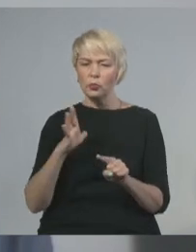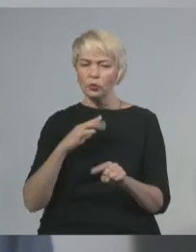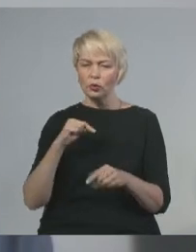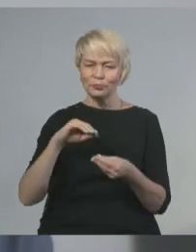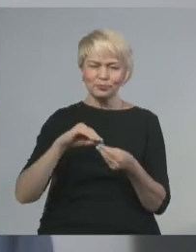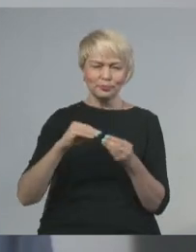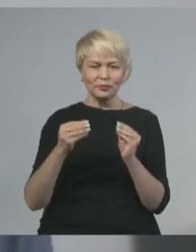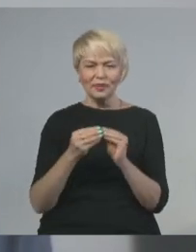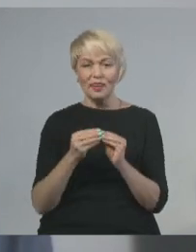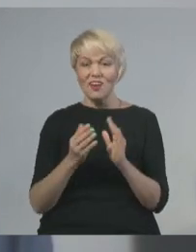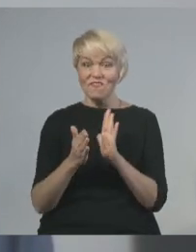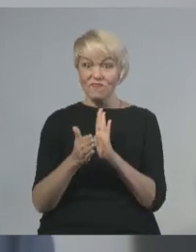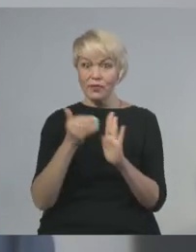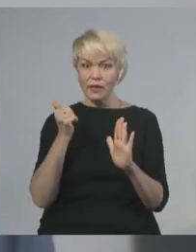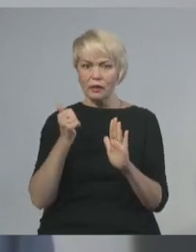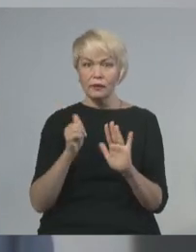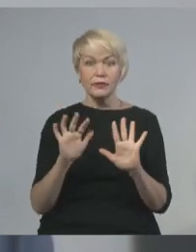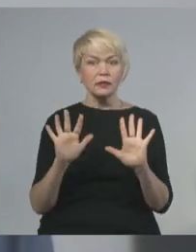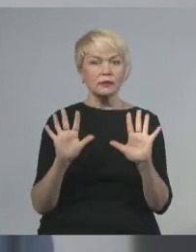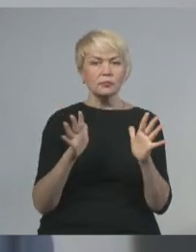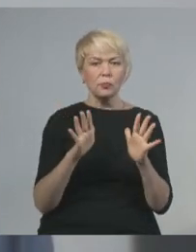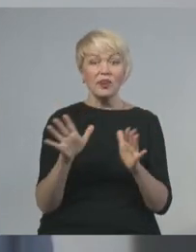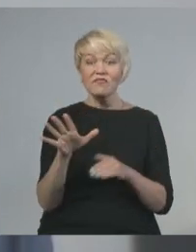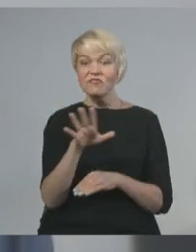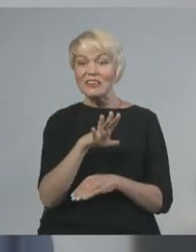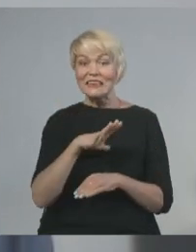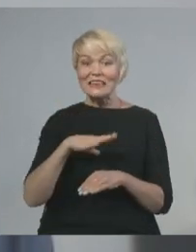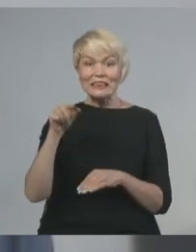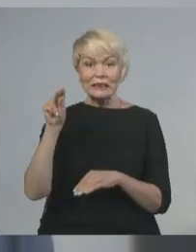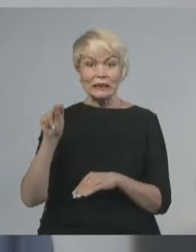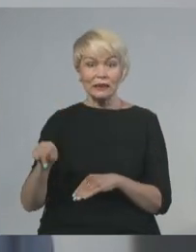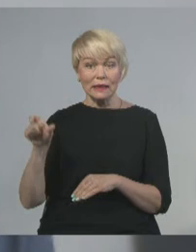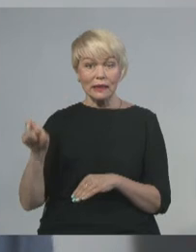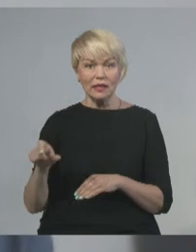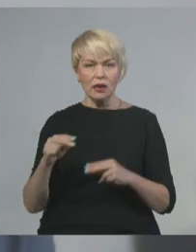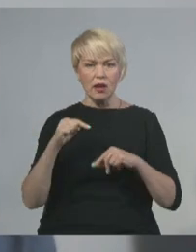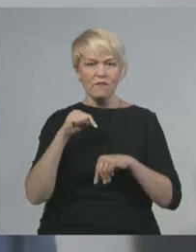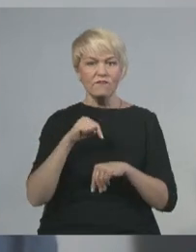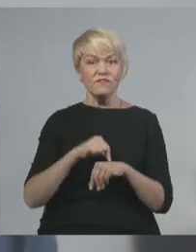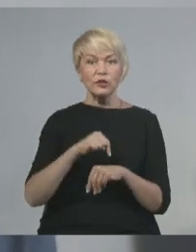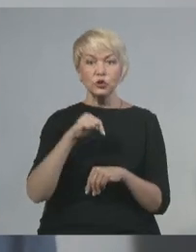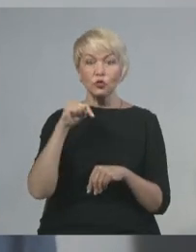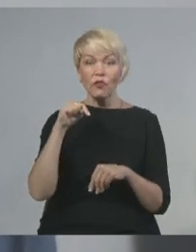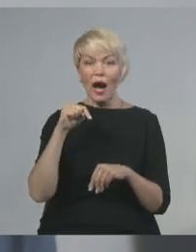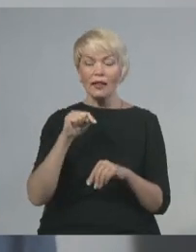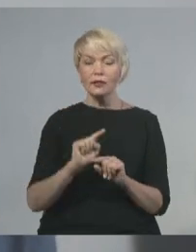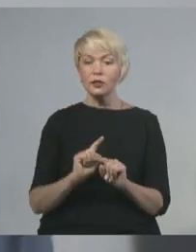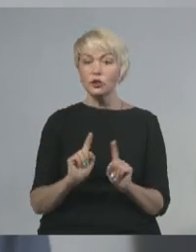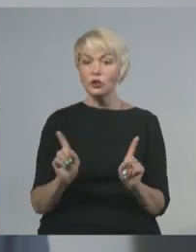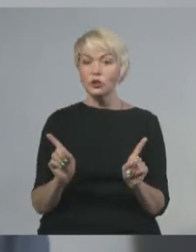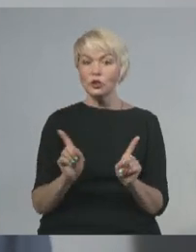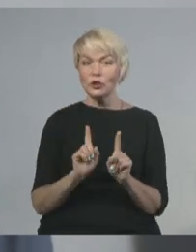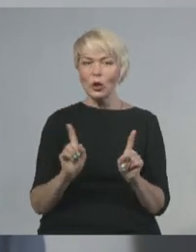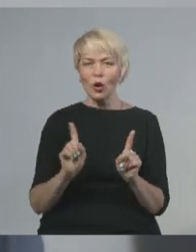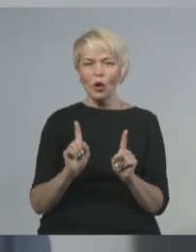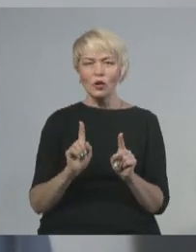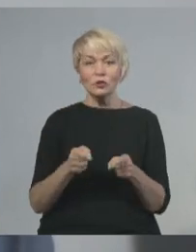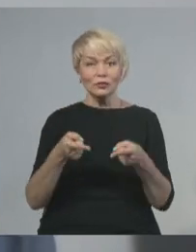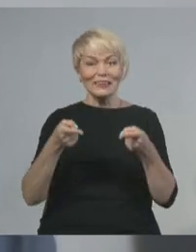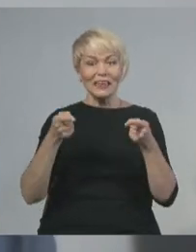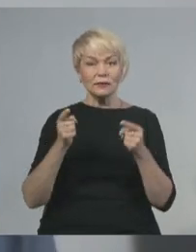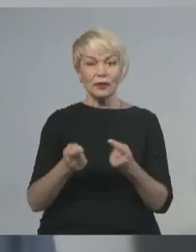that everybody felt uh that positive stories are strongly needed